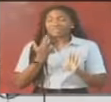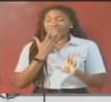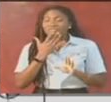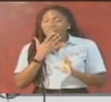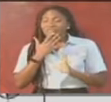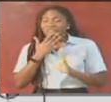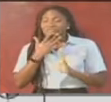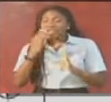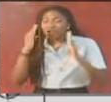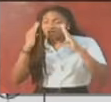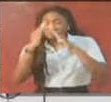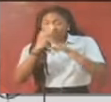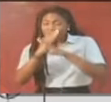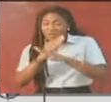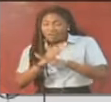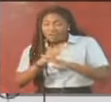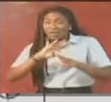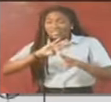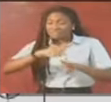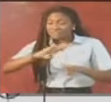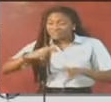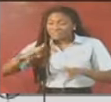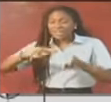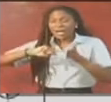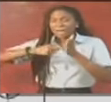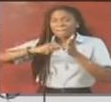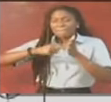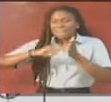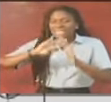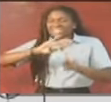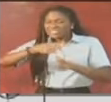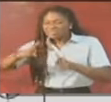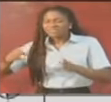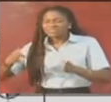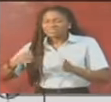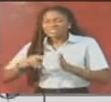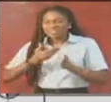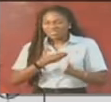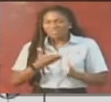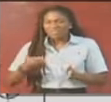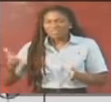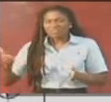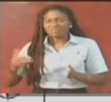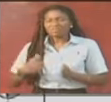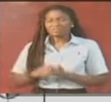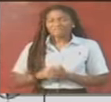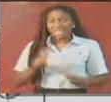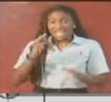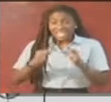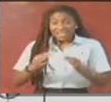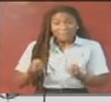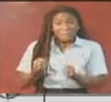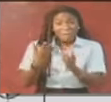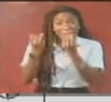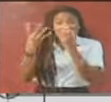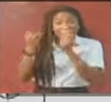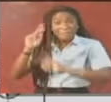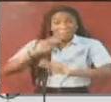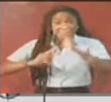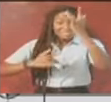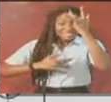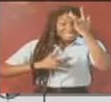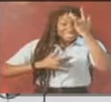and larger numbers in that legend, showing that the communities with the largest numbers of cases are now showing between 16